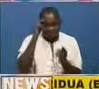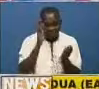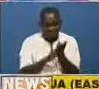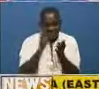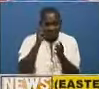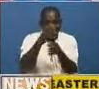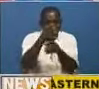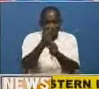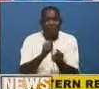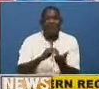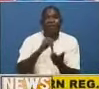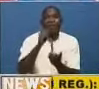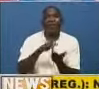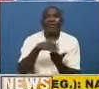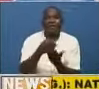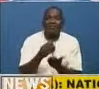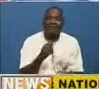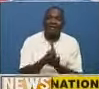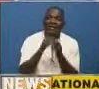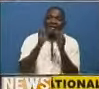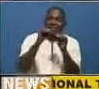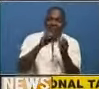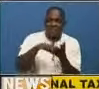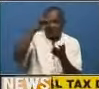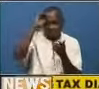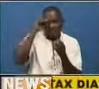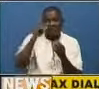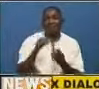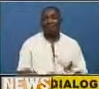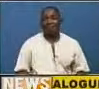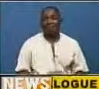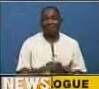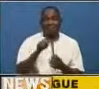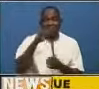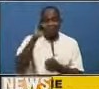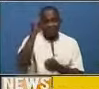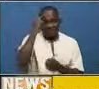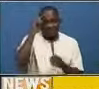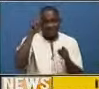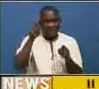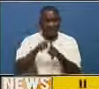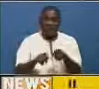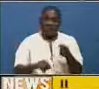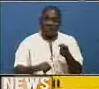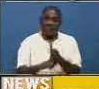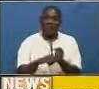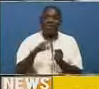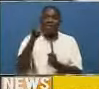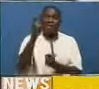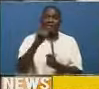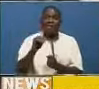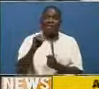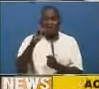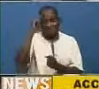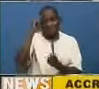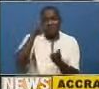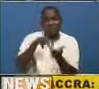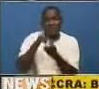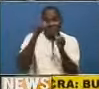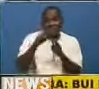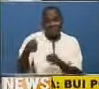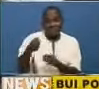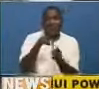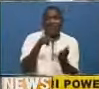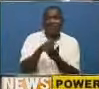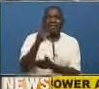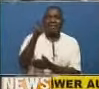will receive a laptop to enhance teaching in the classroom. The government will absorb 70% of the cost, while the teacher